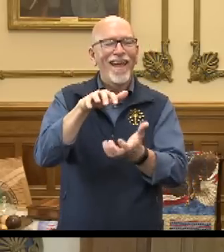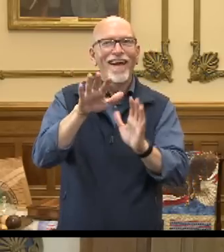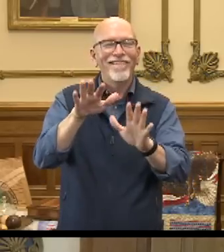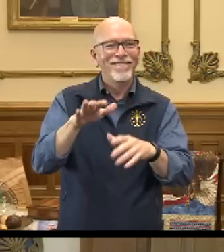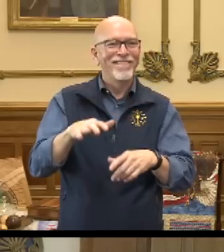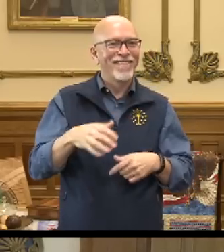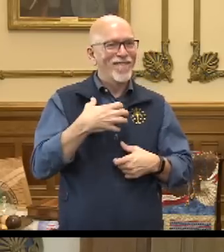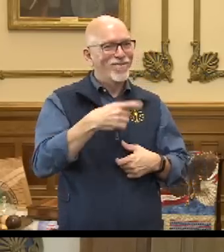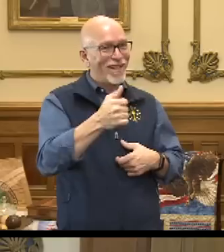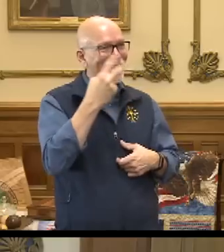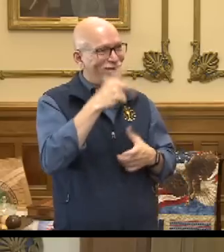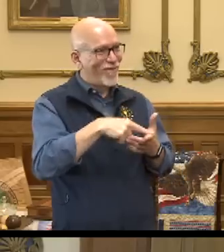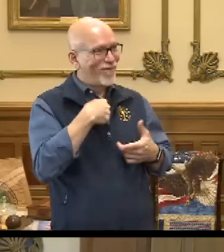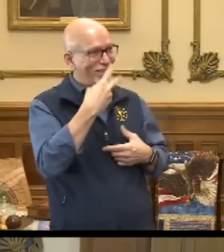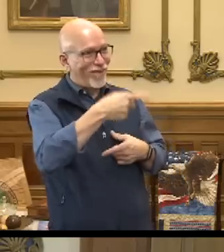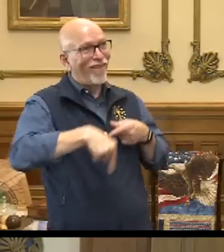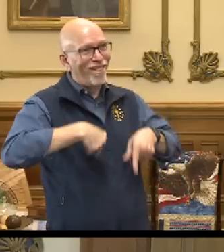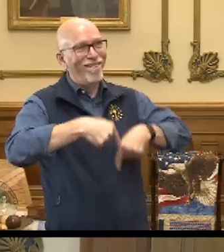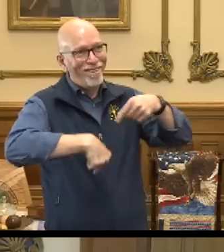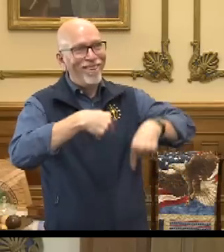I wish you could have seen what we saw.